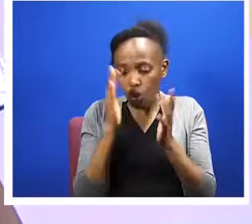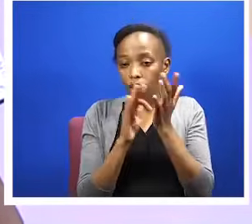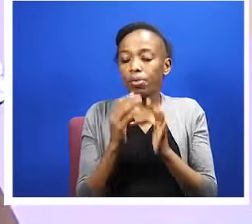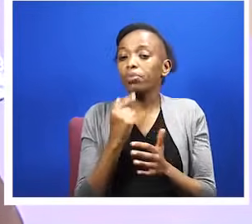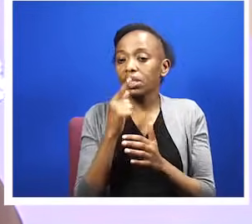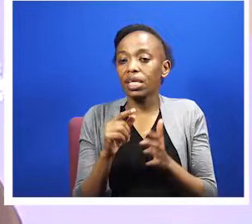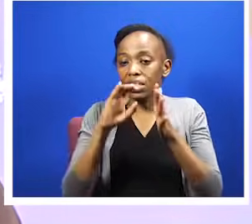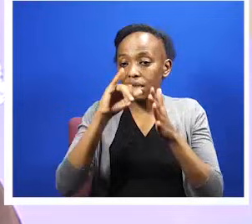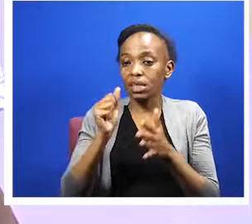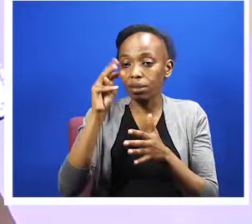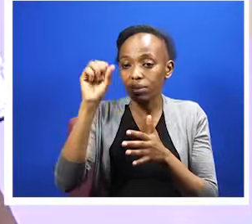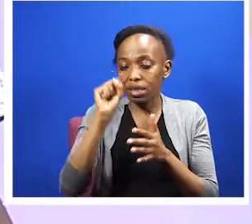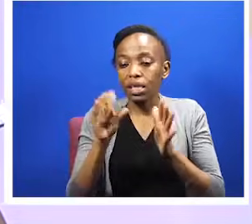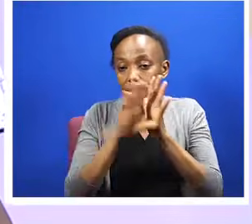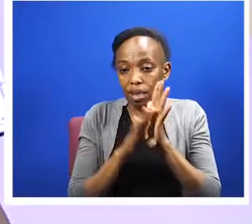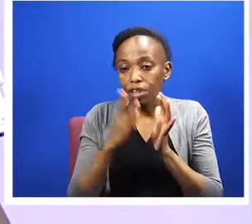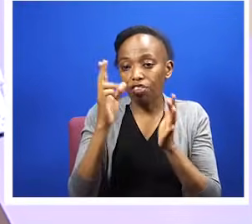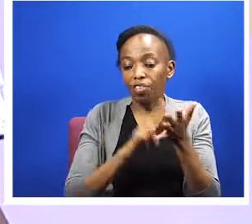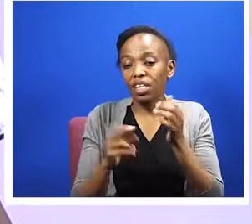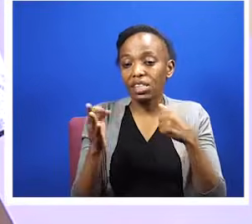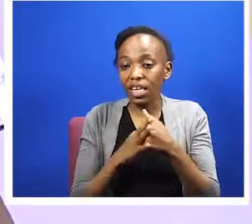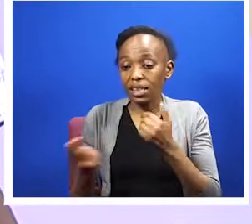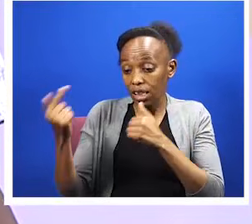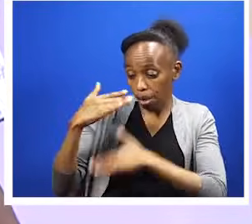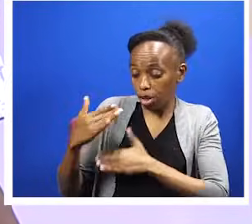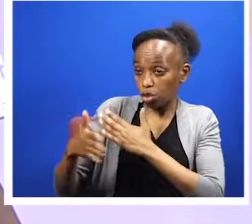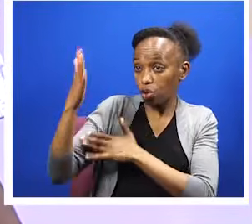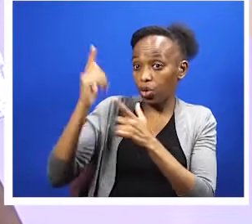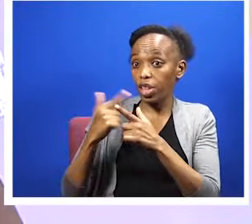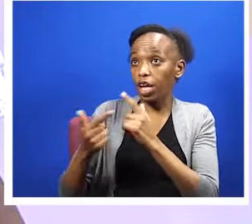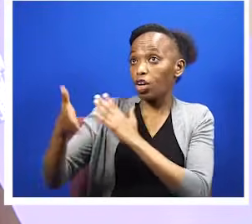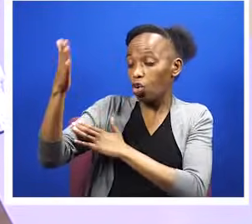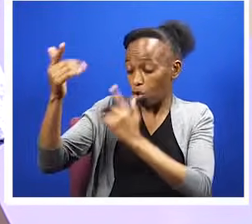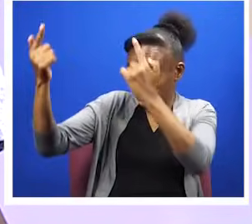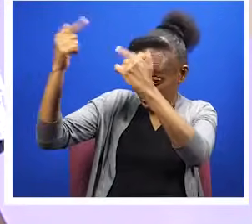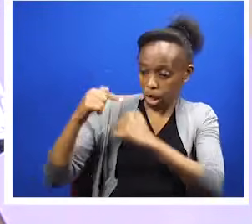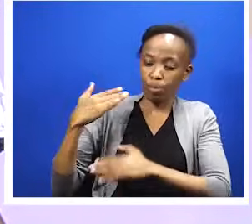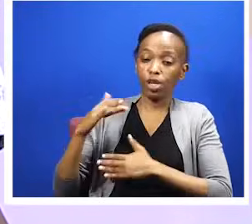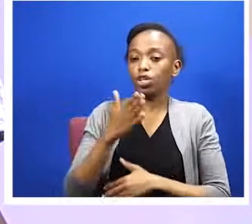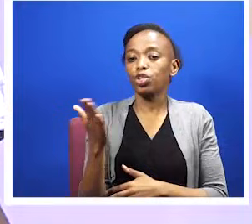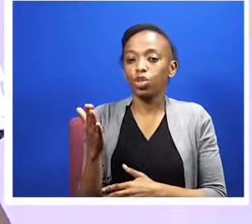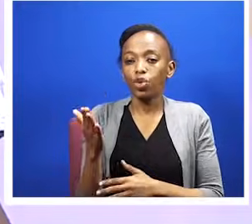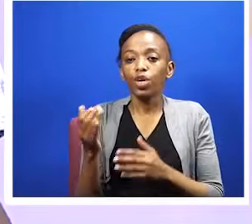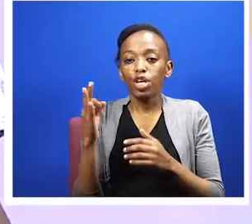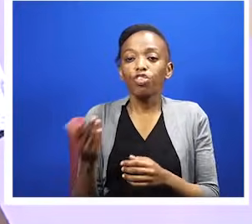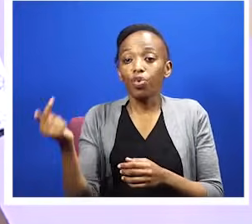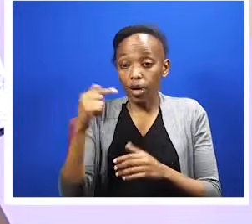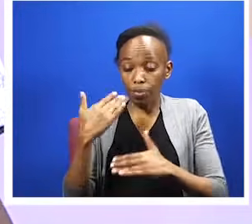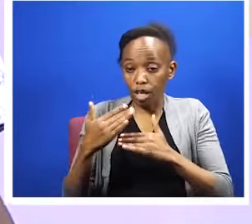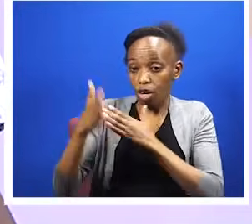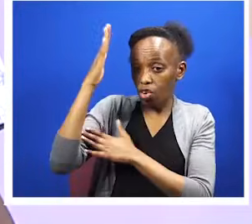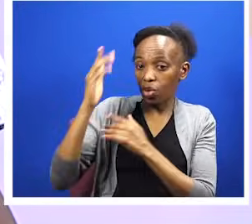in James chapter 4, verse 8, that come closer to God and God will come closer to you. And of course, if you don't come closer to